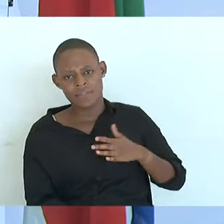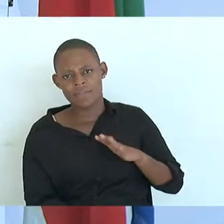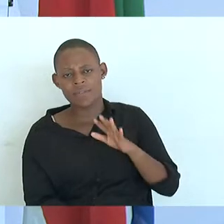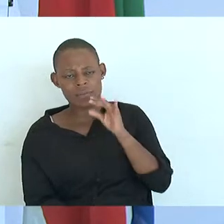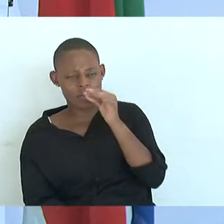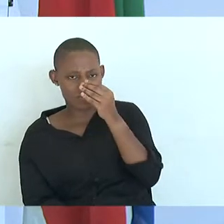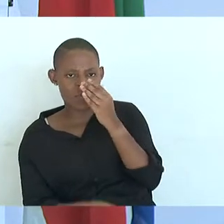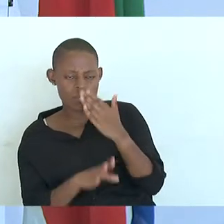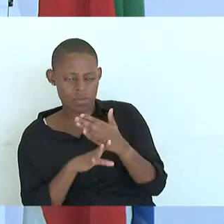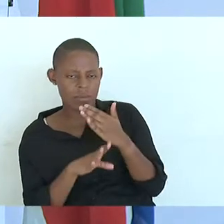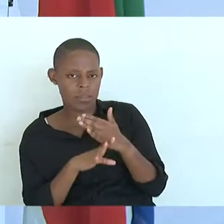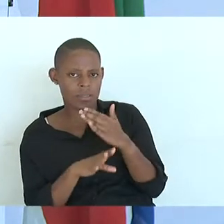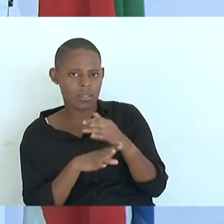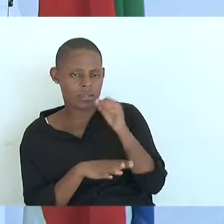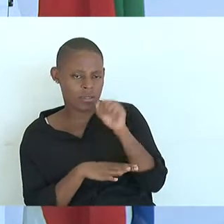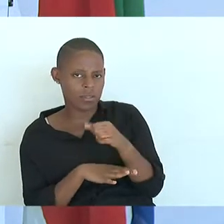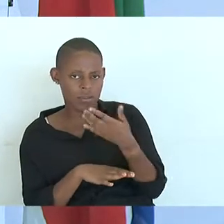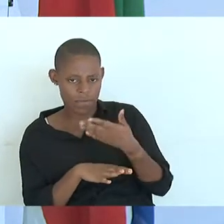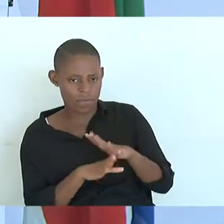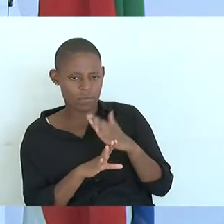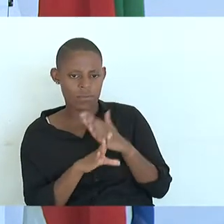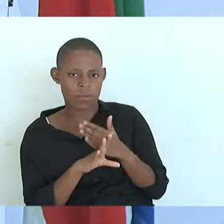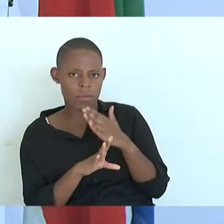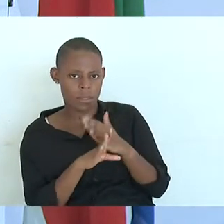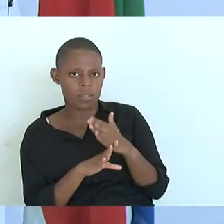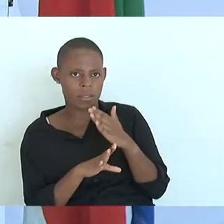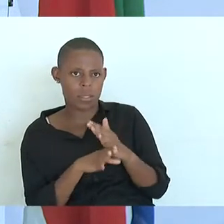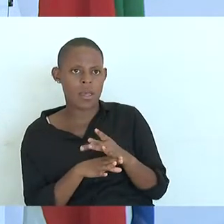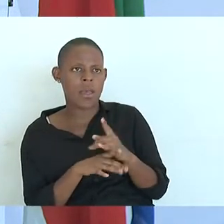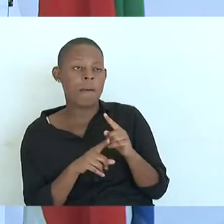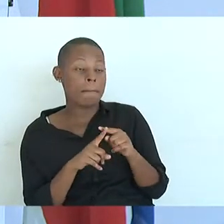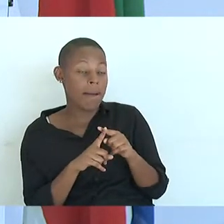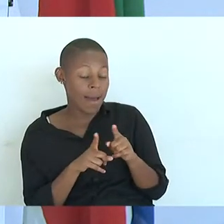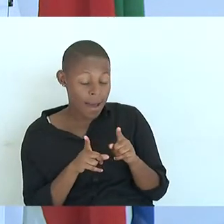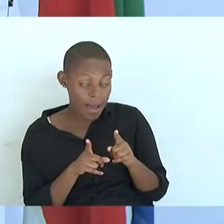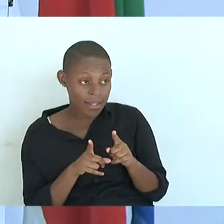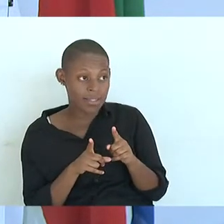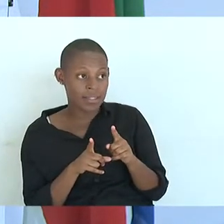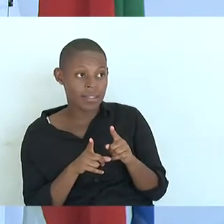sifanele sisebenze, but we also need to